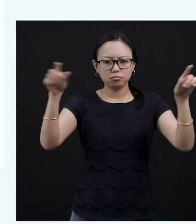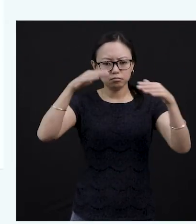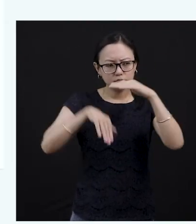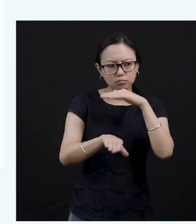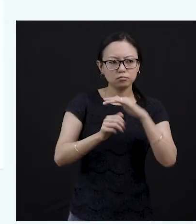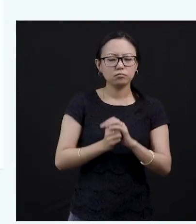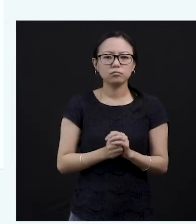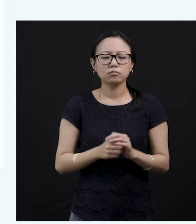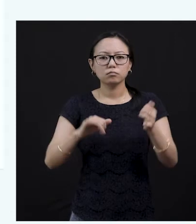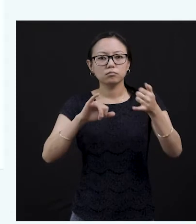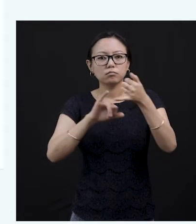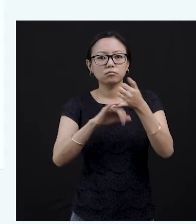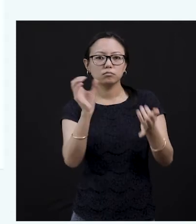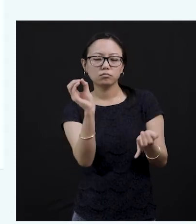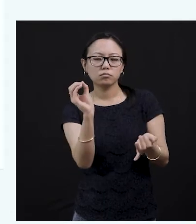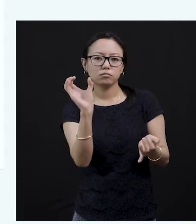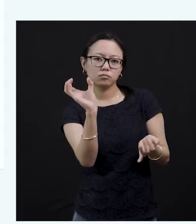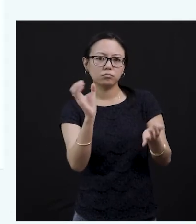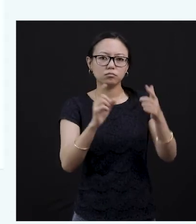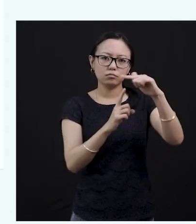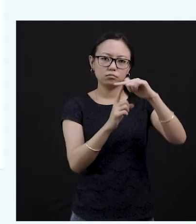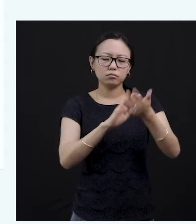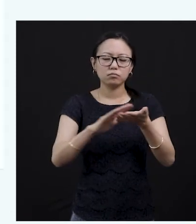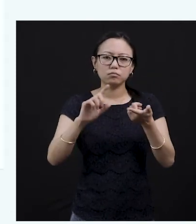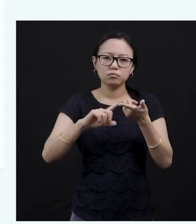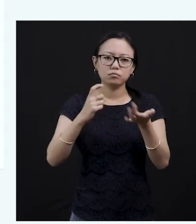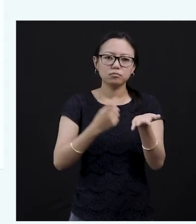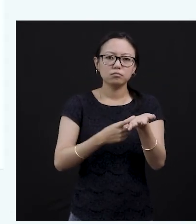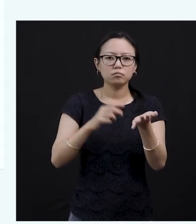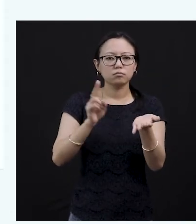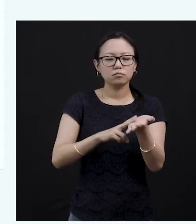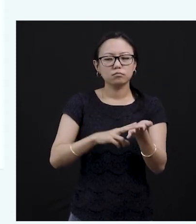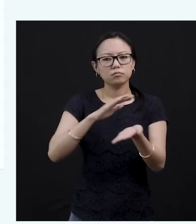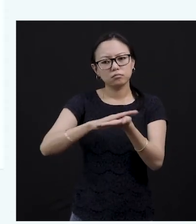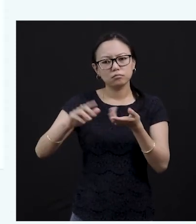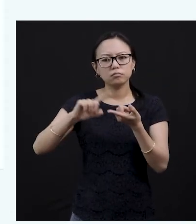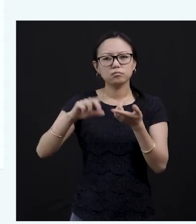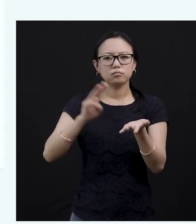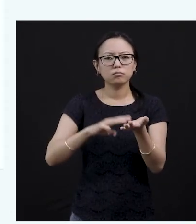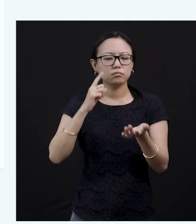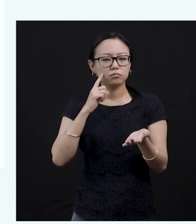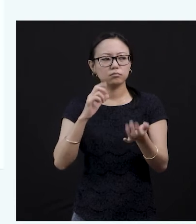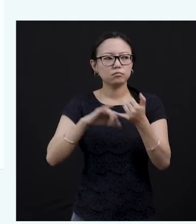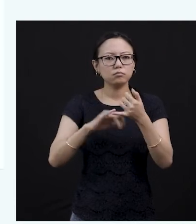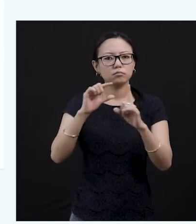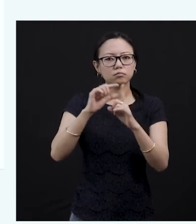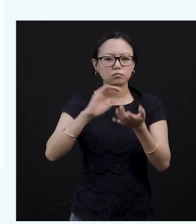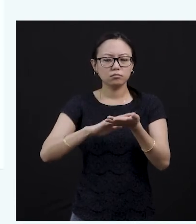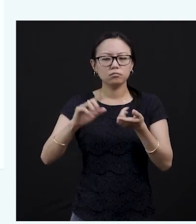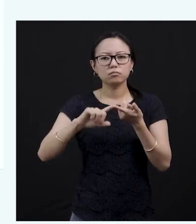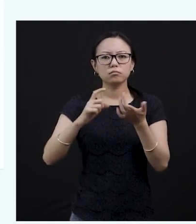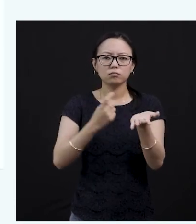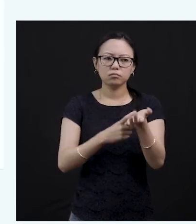as 0 degree. That means it is the starting point, all right? Are you listening carefully?